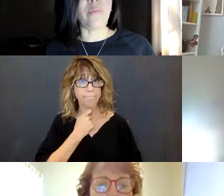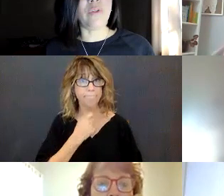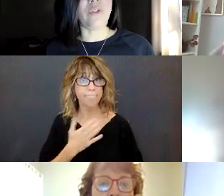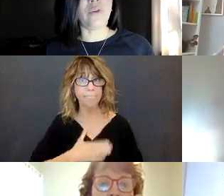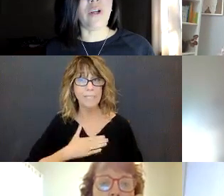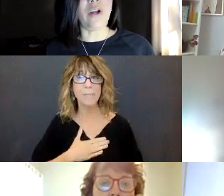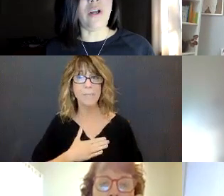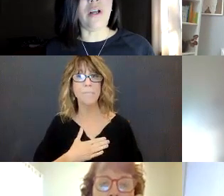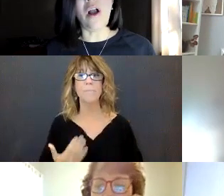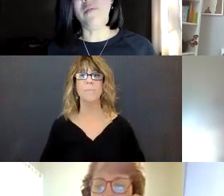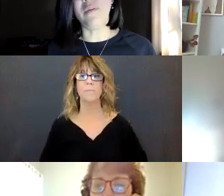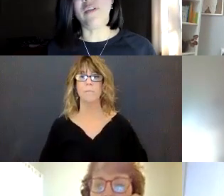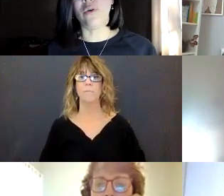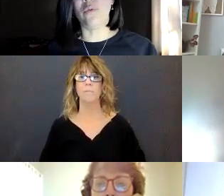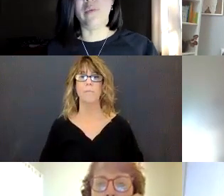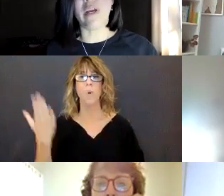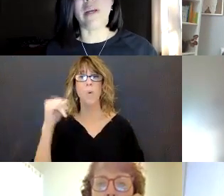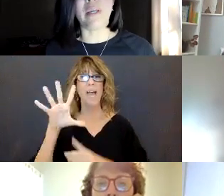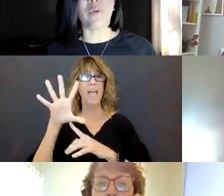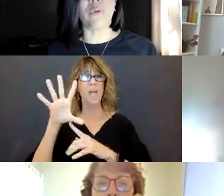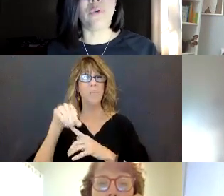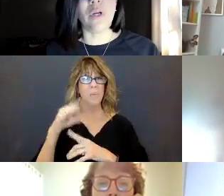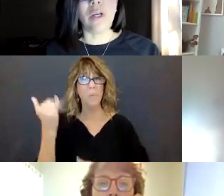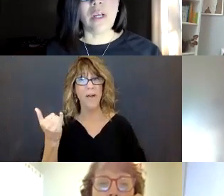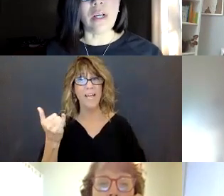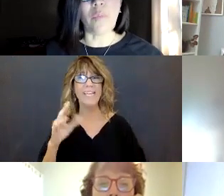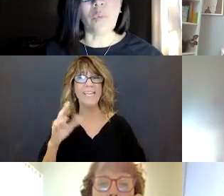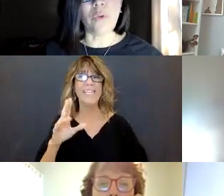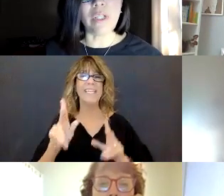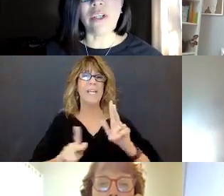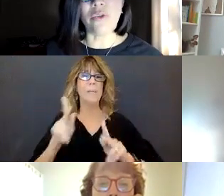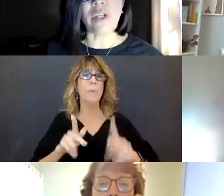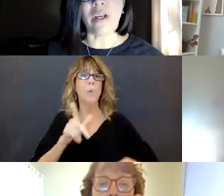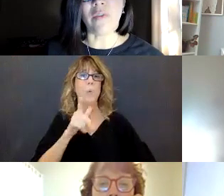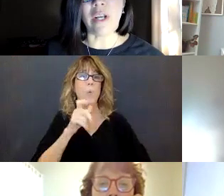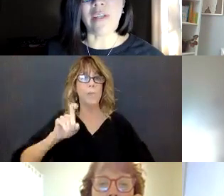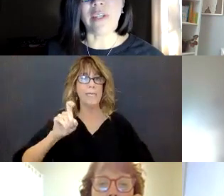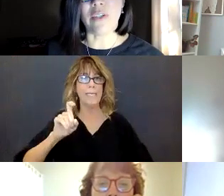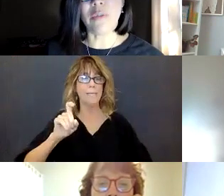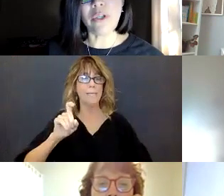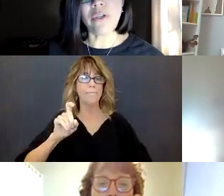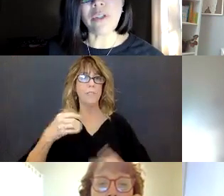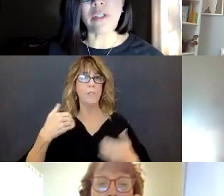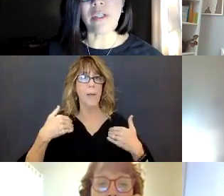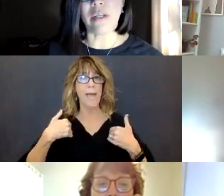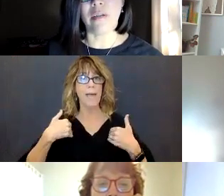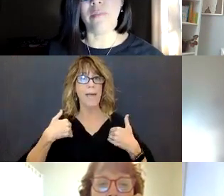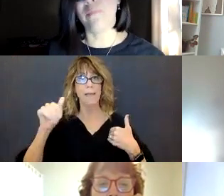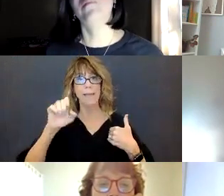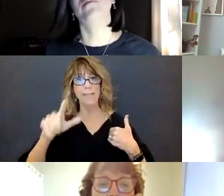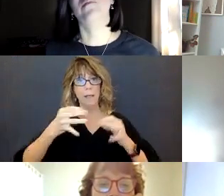have the cameras off is so we've got people who will need use of our ASL interpreters,